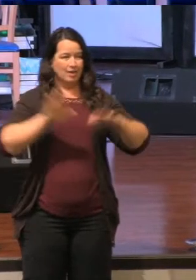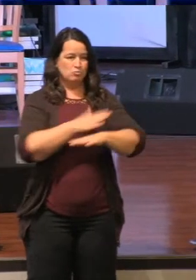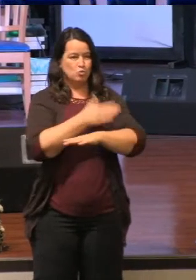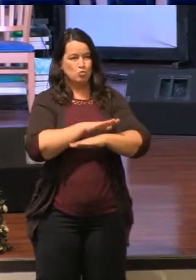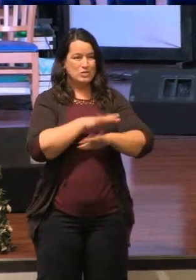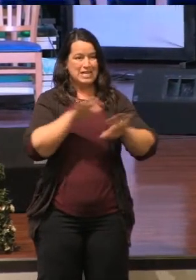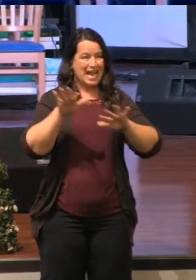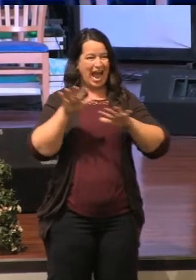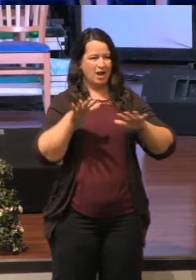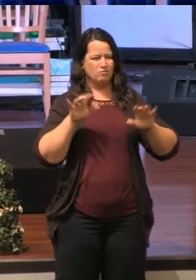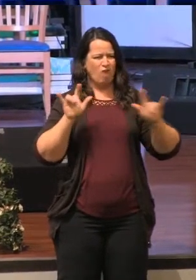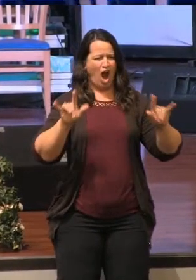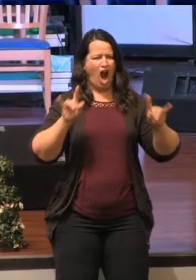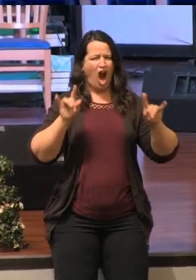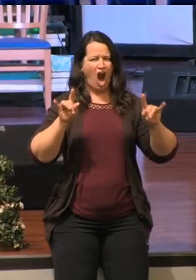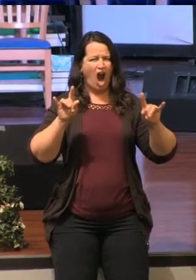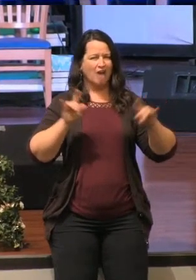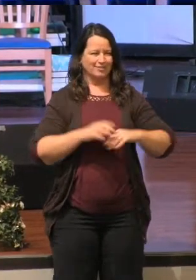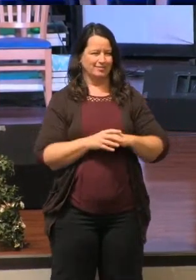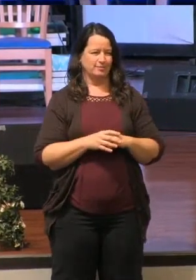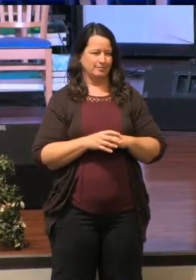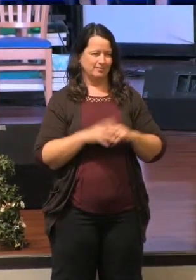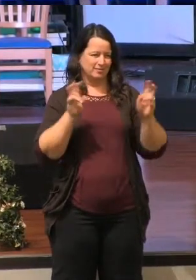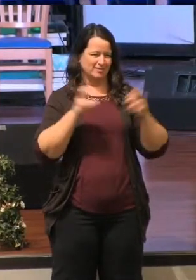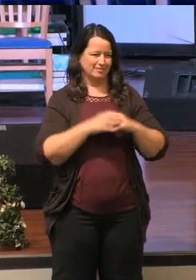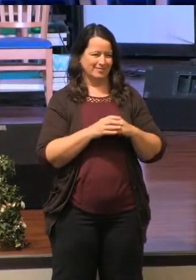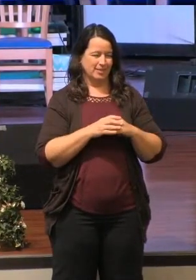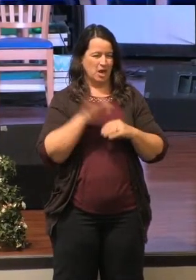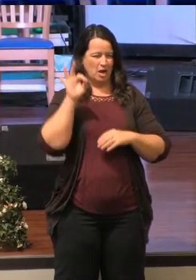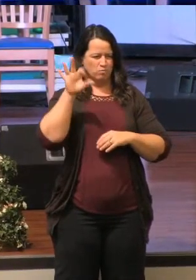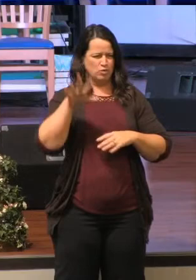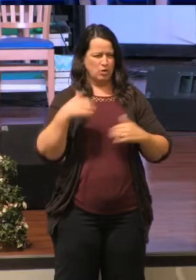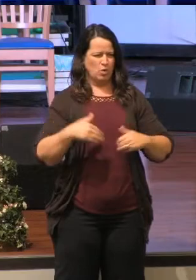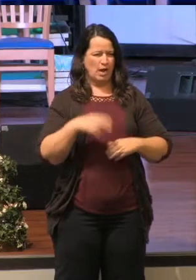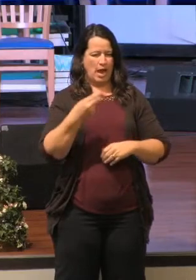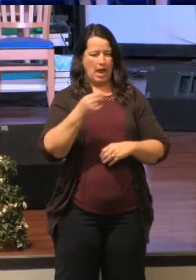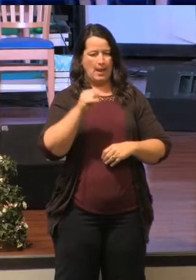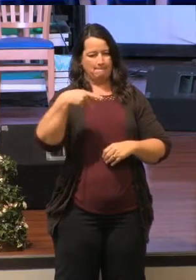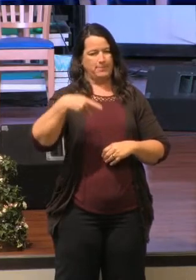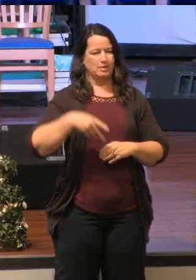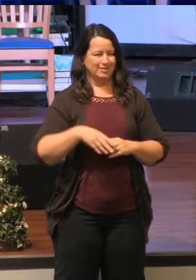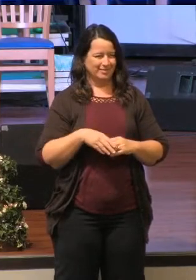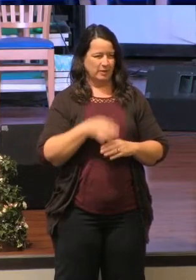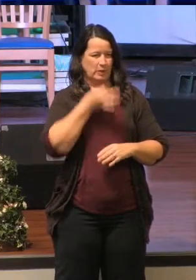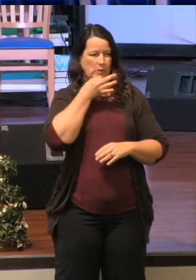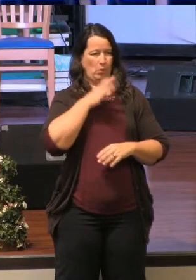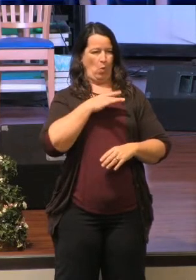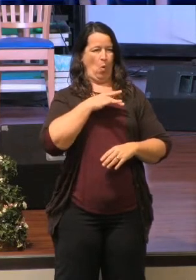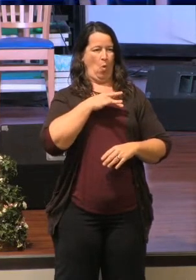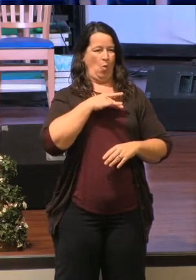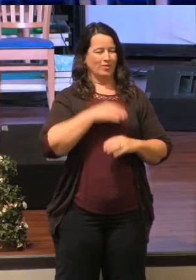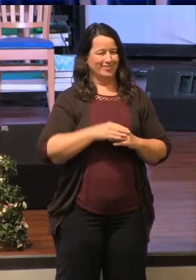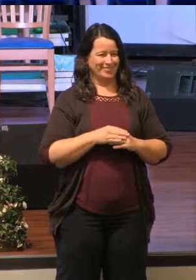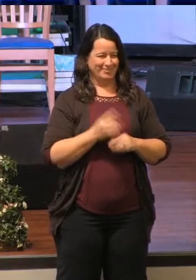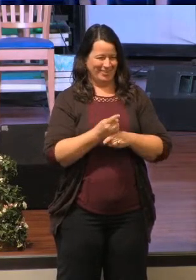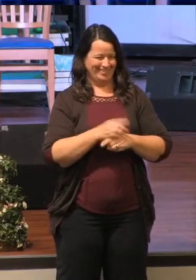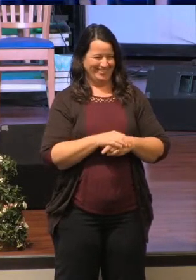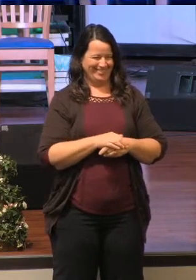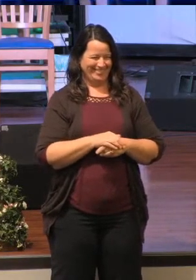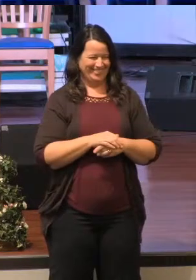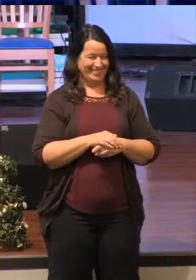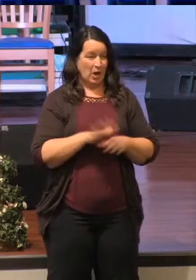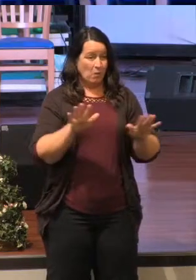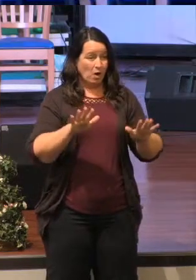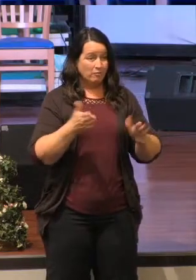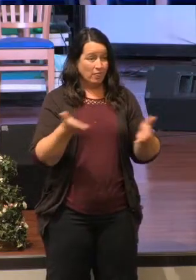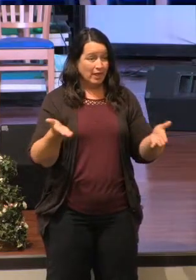music is just rocking. And our preacher is so hip. He's like the coolest dude in town. And here's the